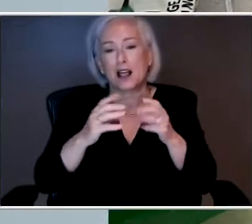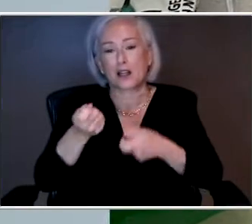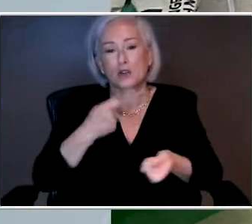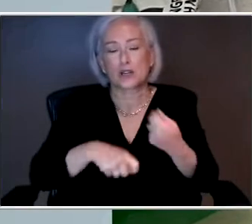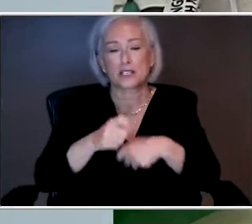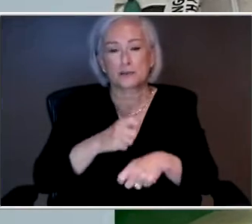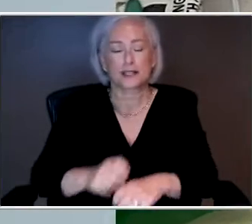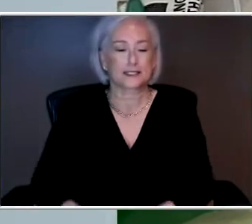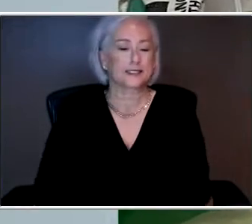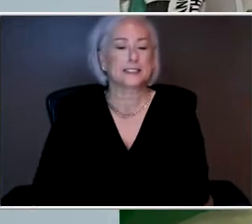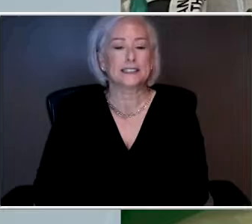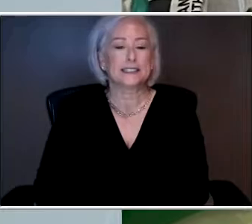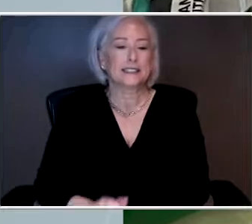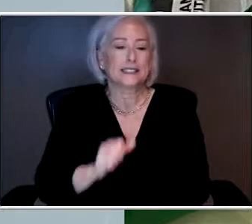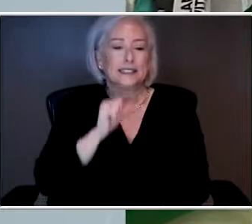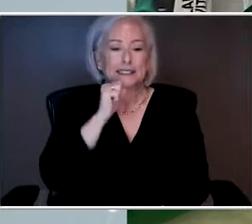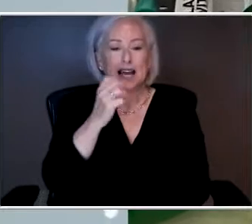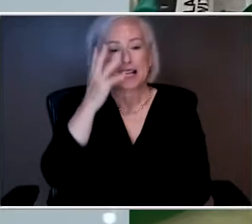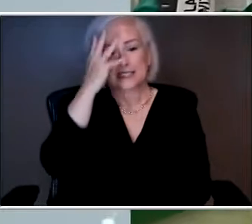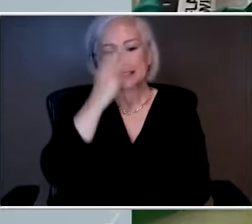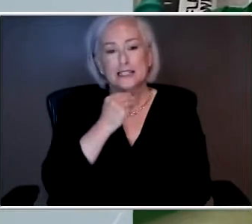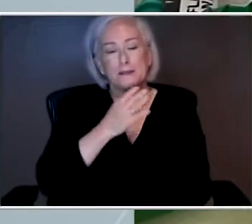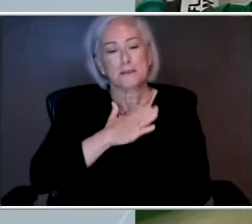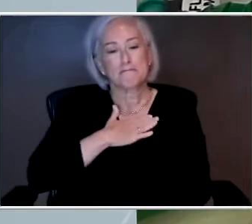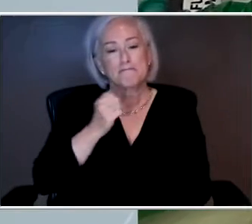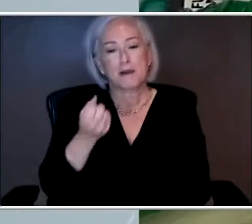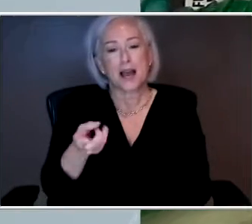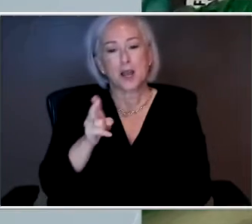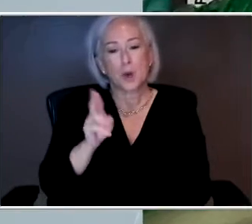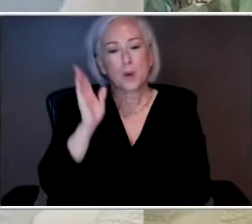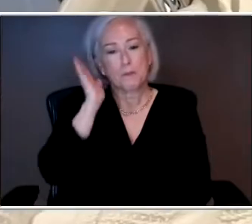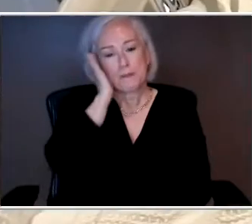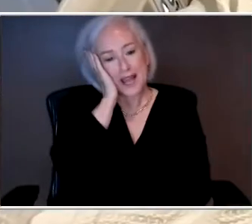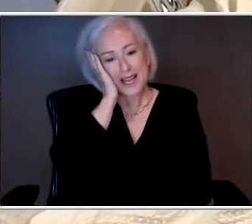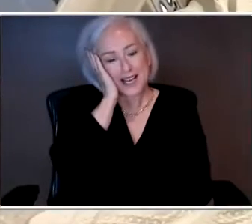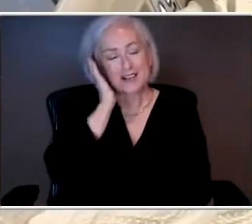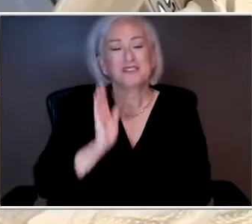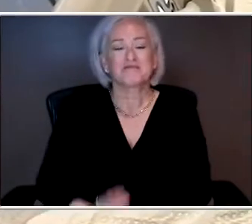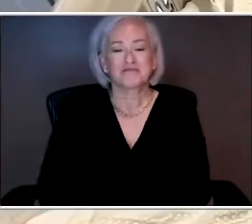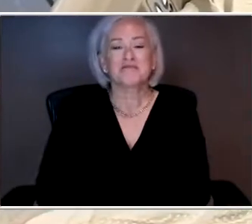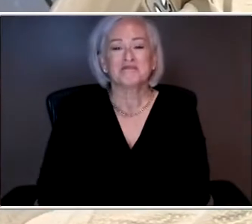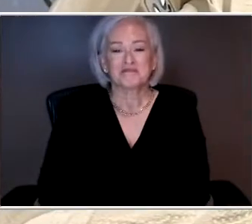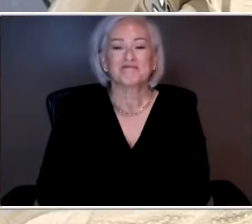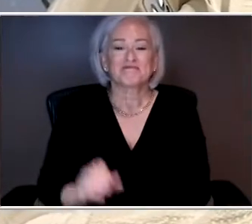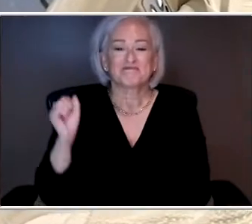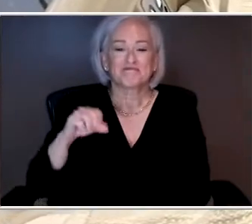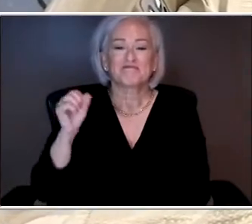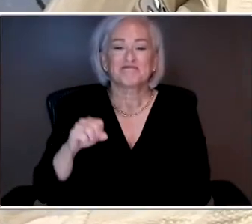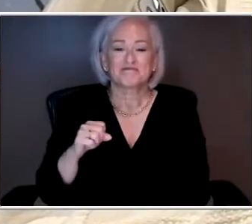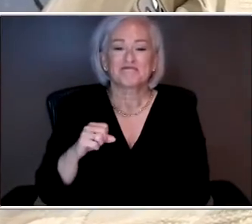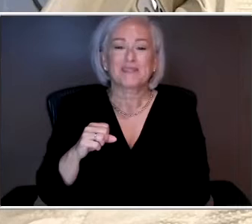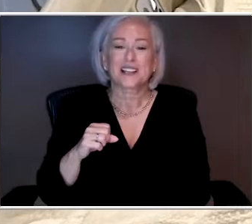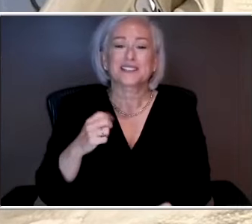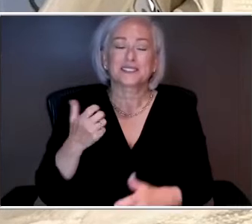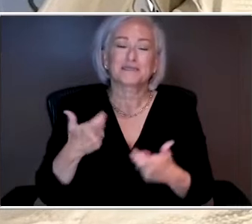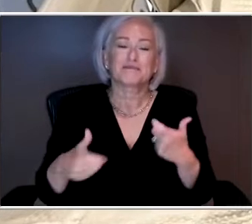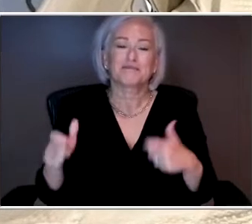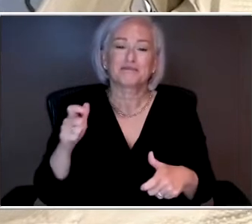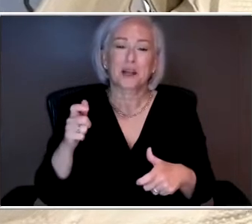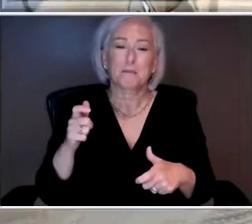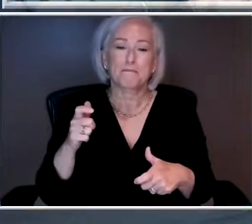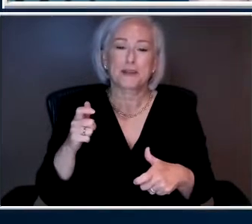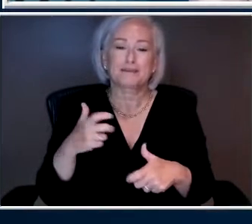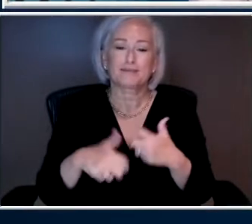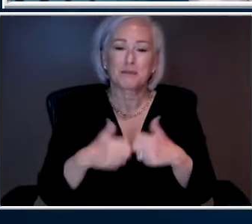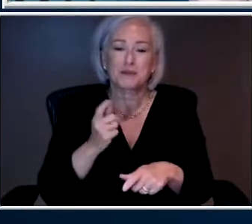Not being able to sleep in your own bed. Mm-hmm. Yeah, that's a big deal, isn't it? Kevin, what Yeah. was it like from your